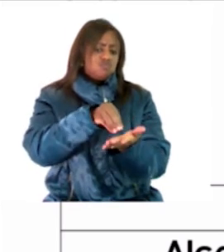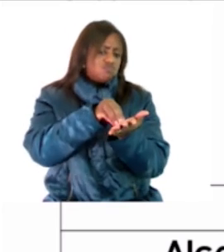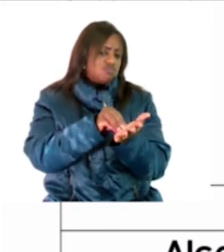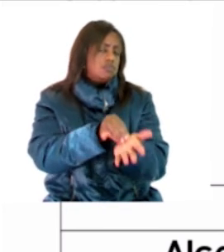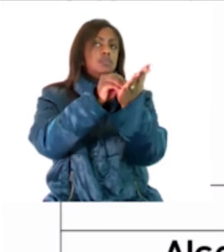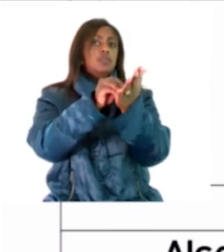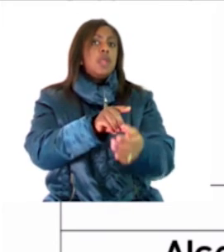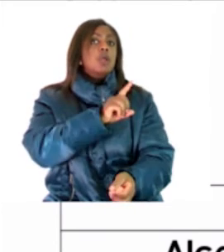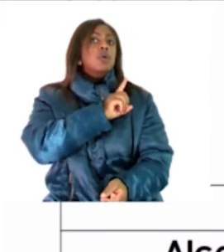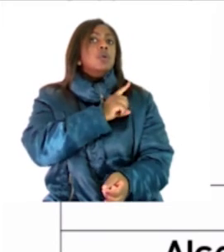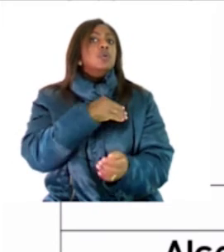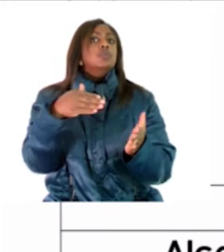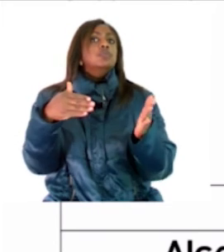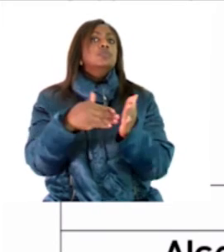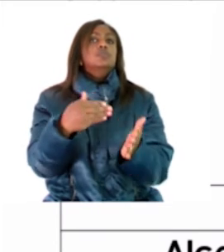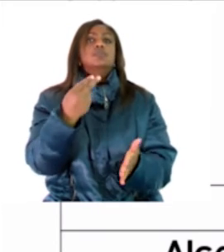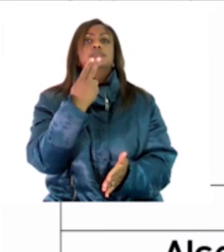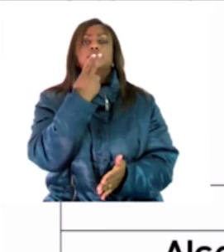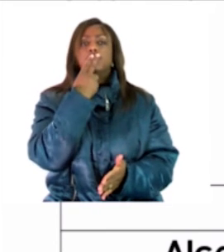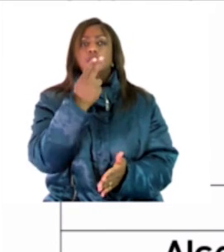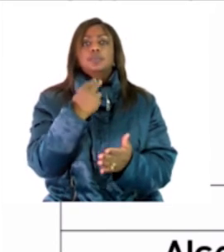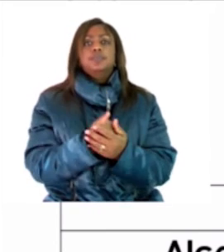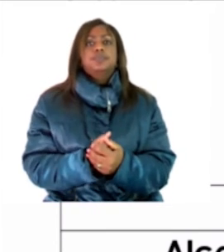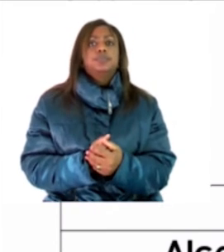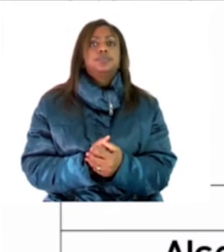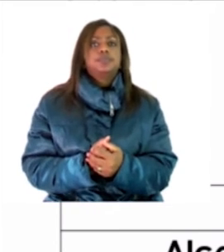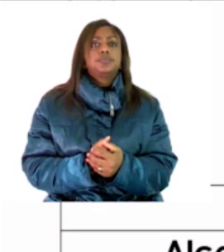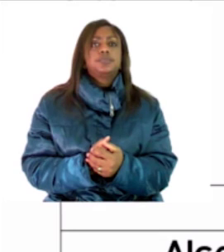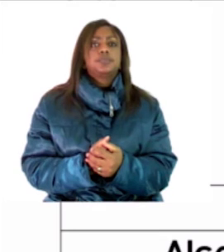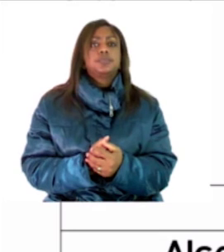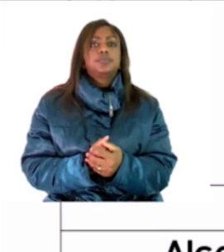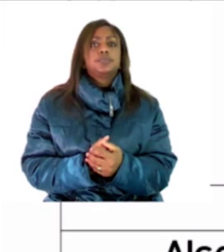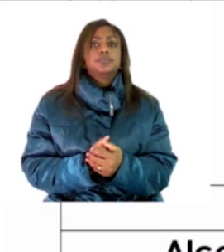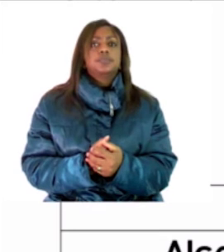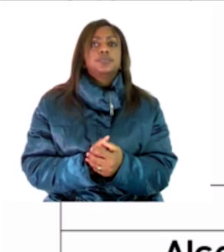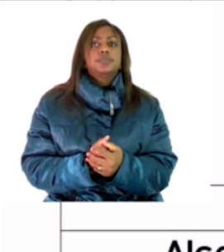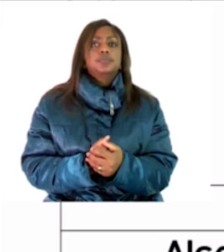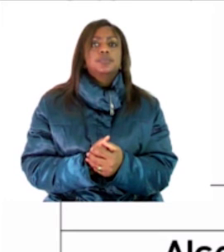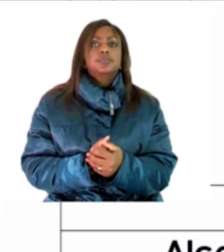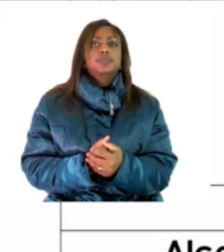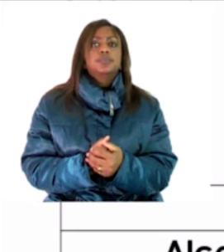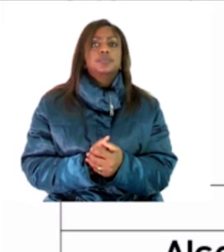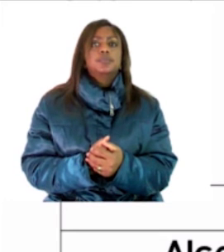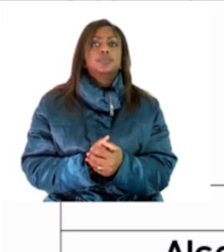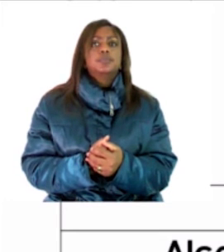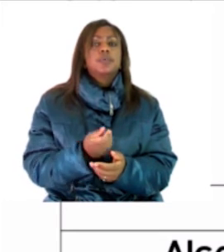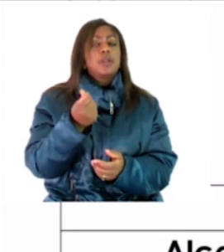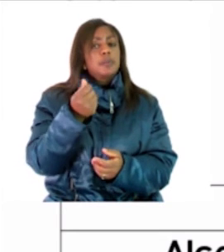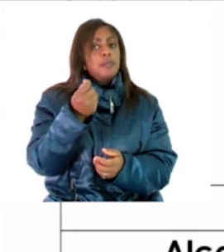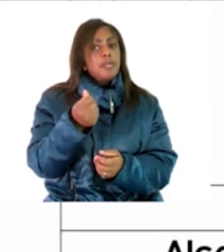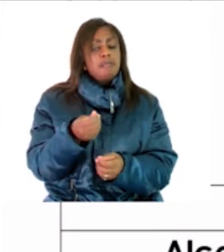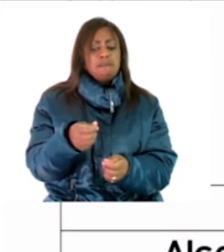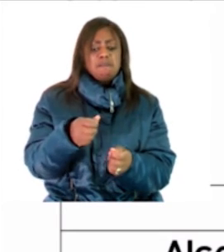other countries or other continents for surgery or for operations, which is very, very expensive. Money is spent